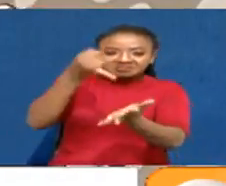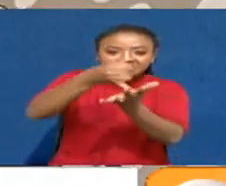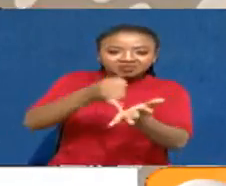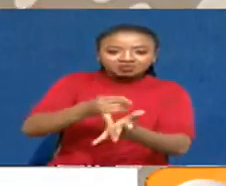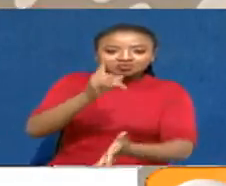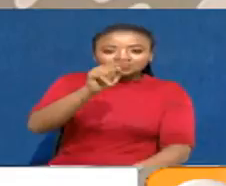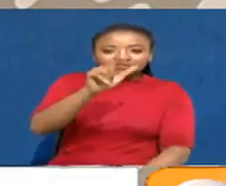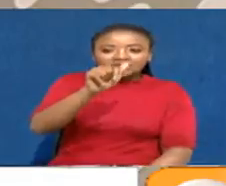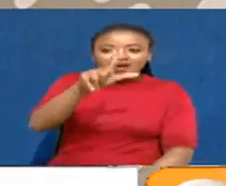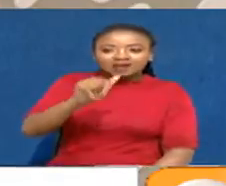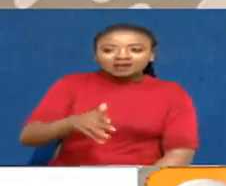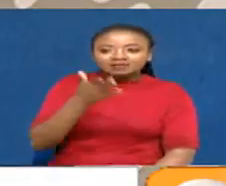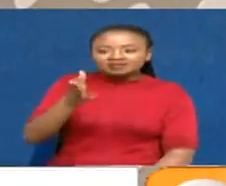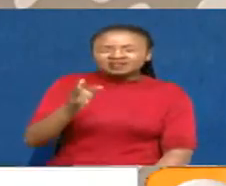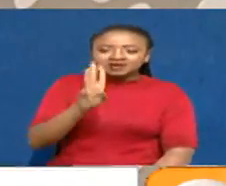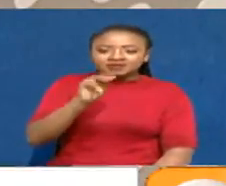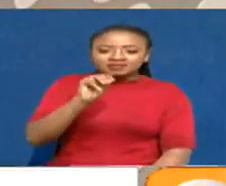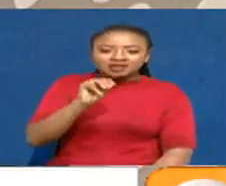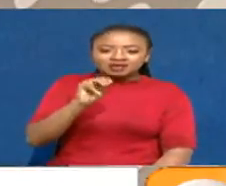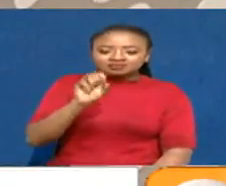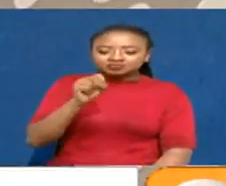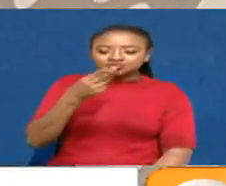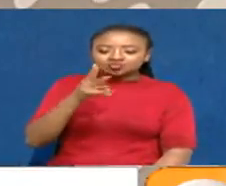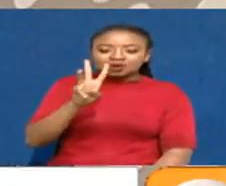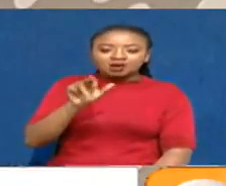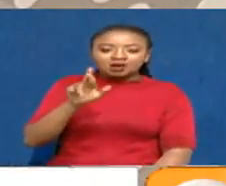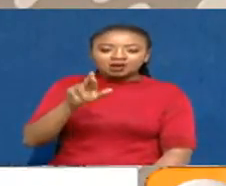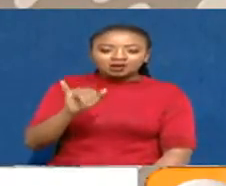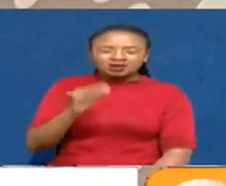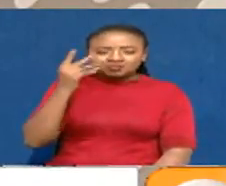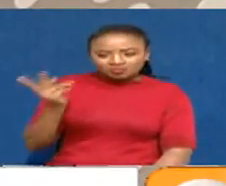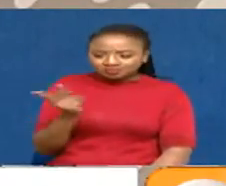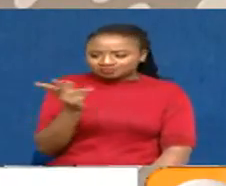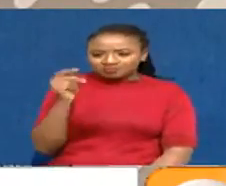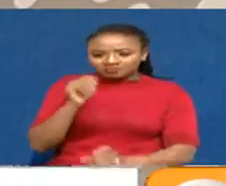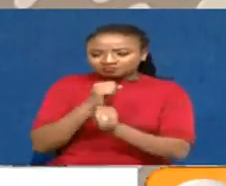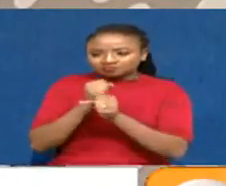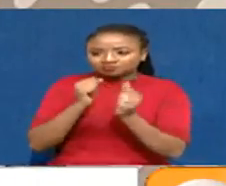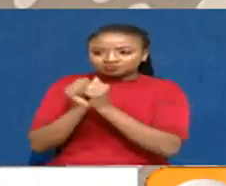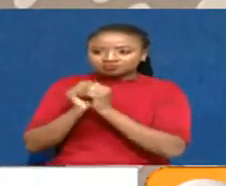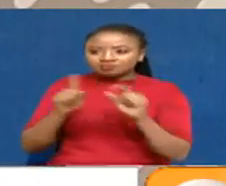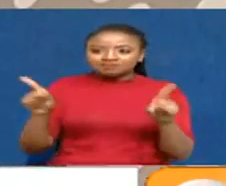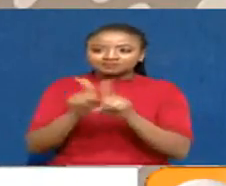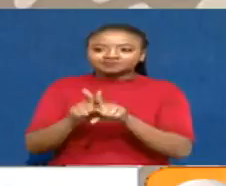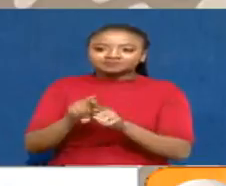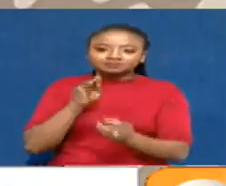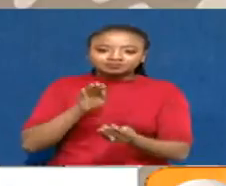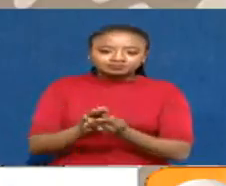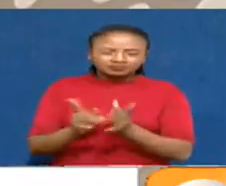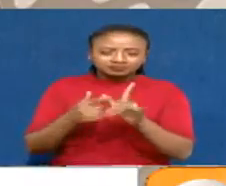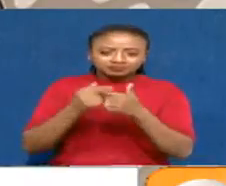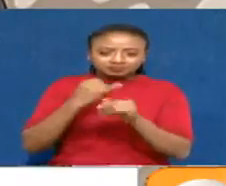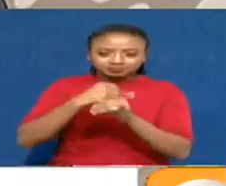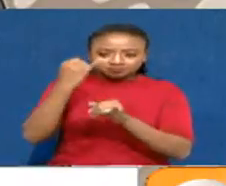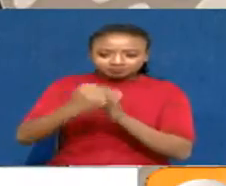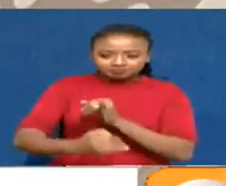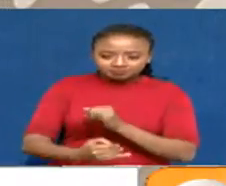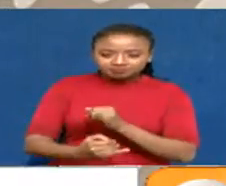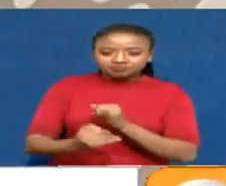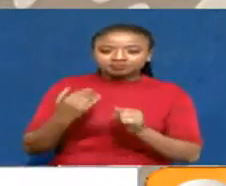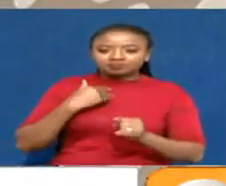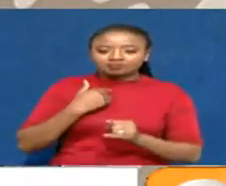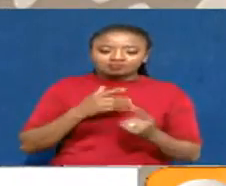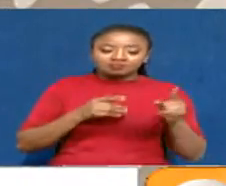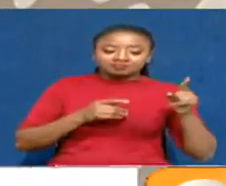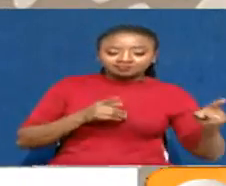Mshwari, since both of them can easily operate within the same bank, so that we can have a win-win. They win and